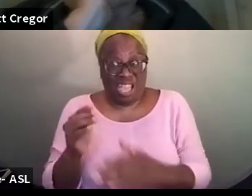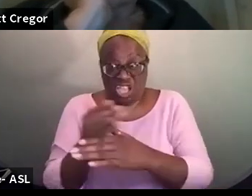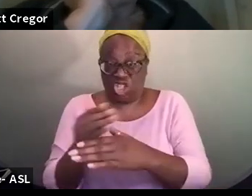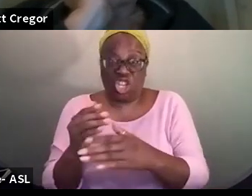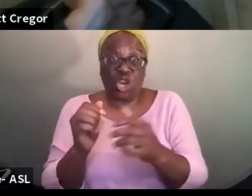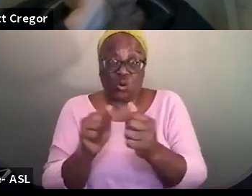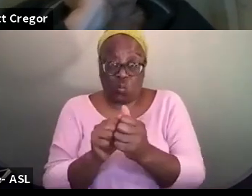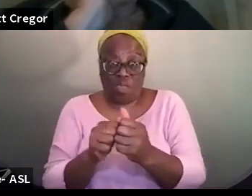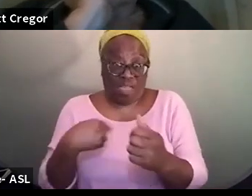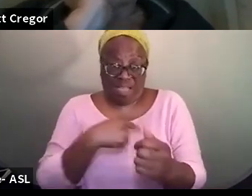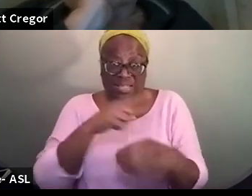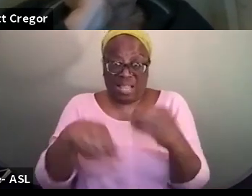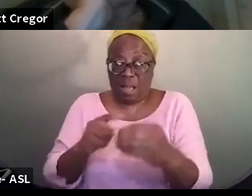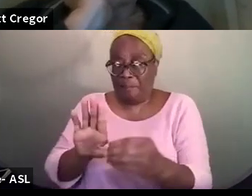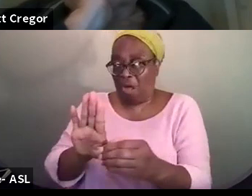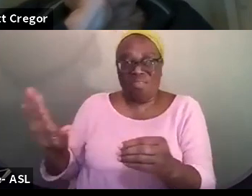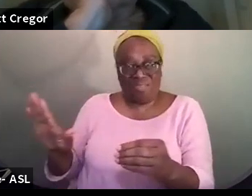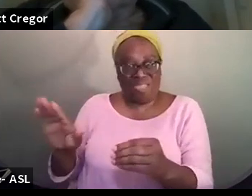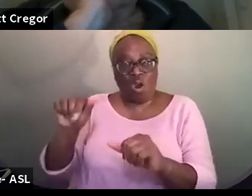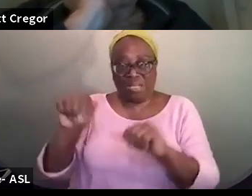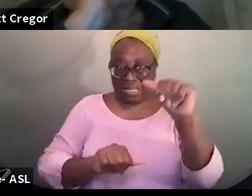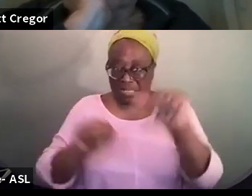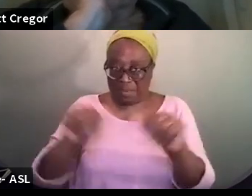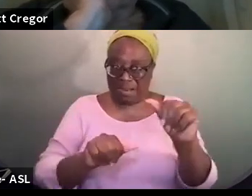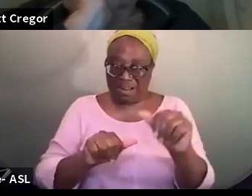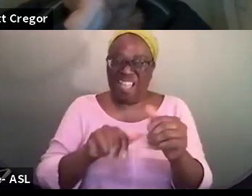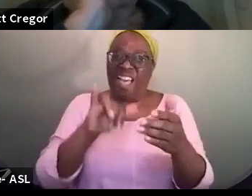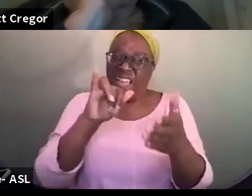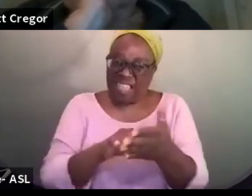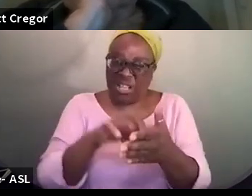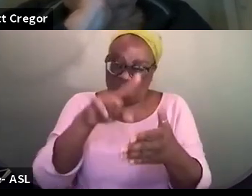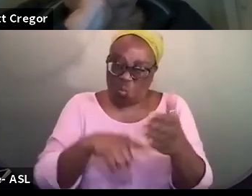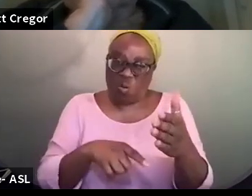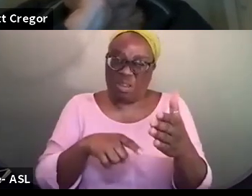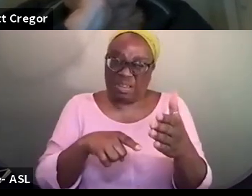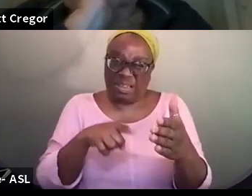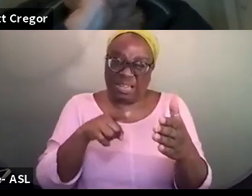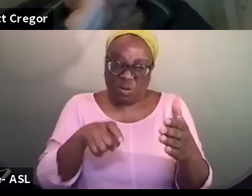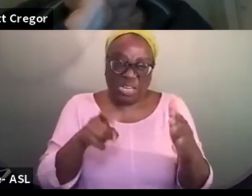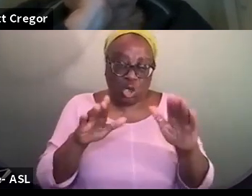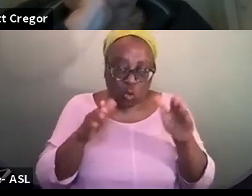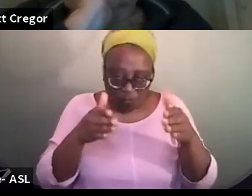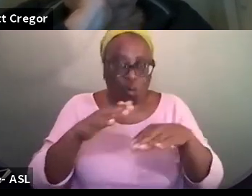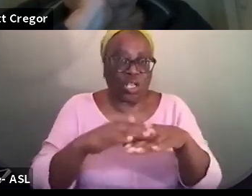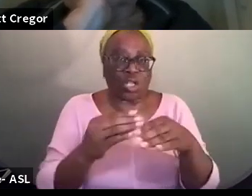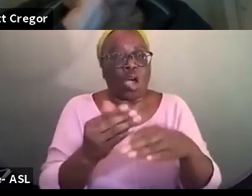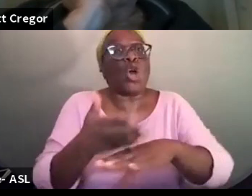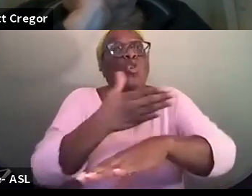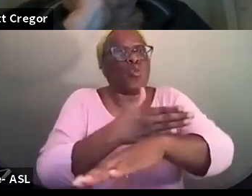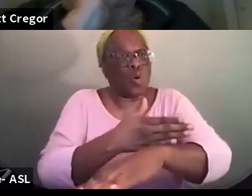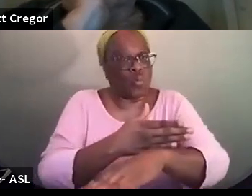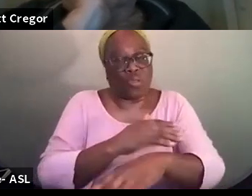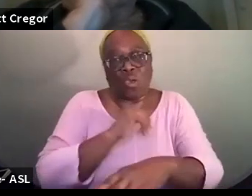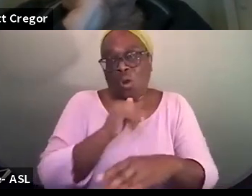their assessment, I do believe we should be looking at growth as a consideration. And I'll leave it at